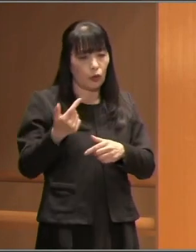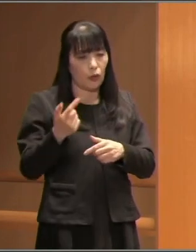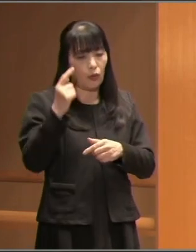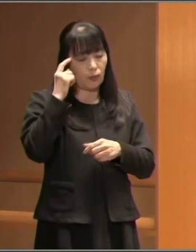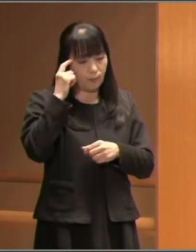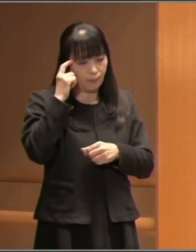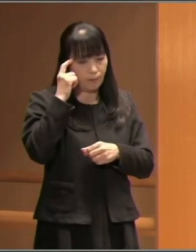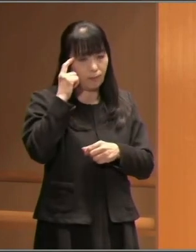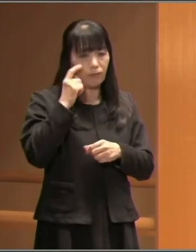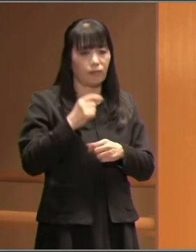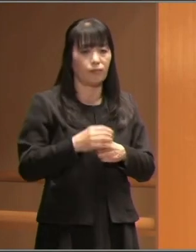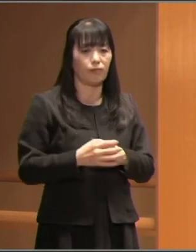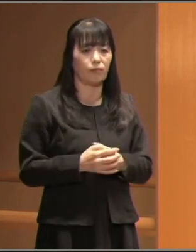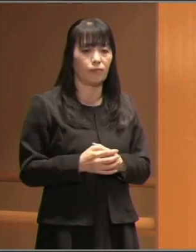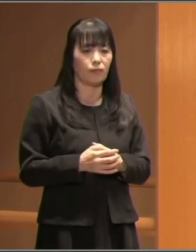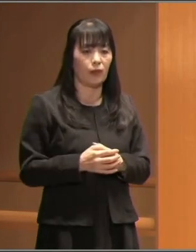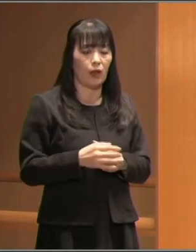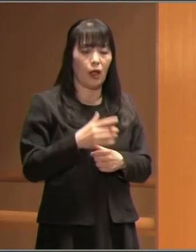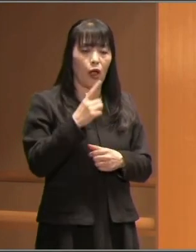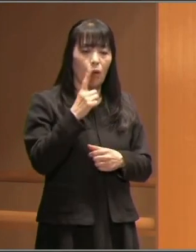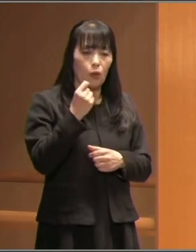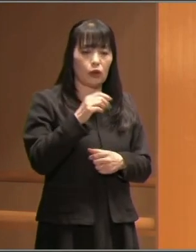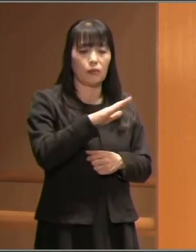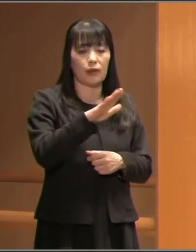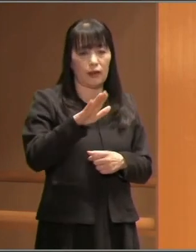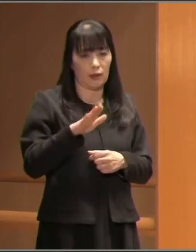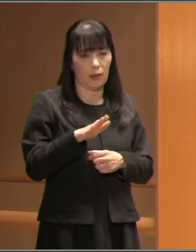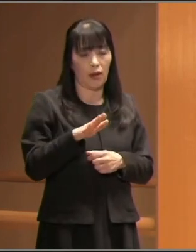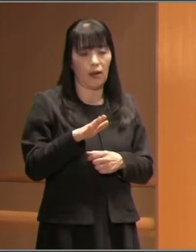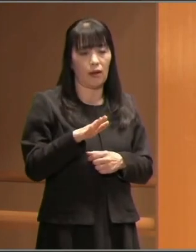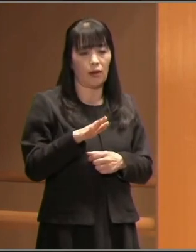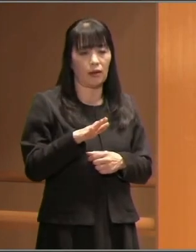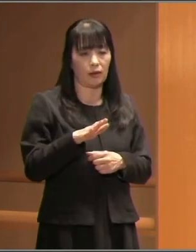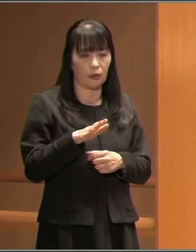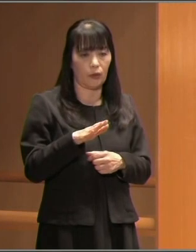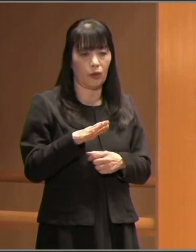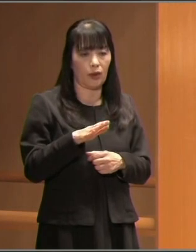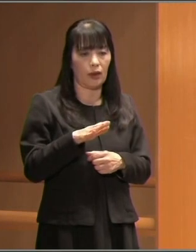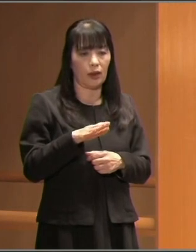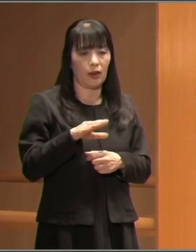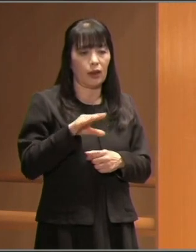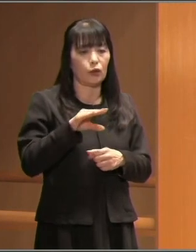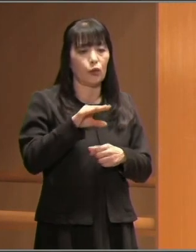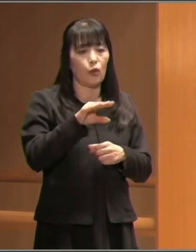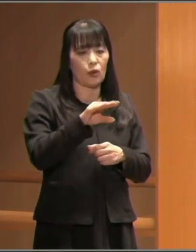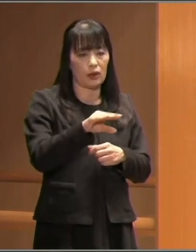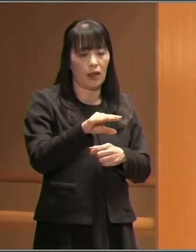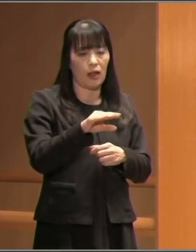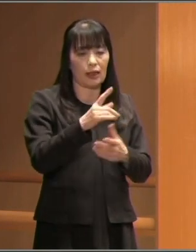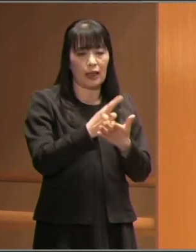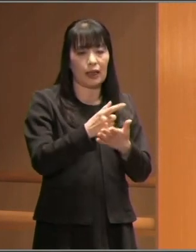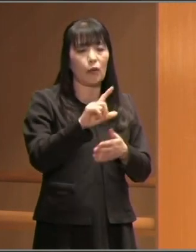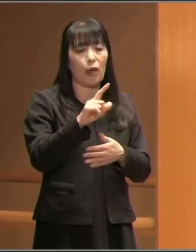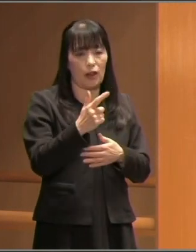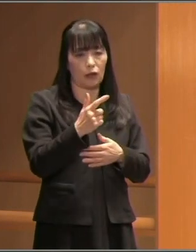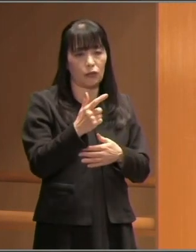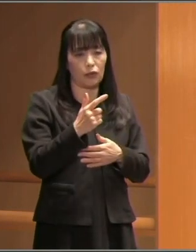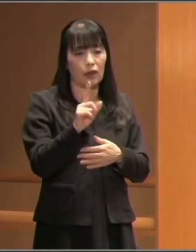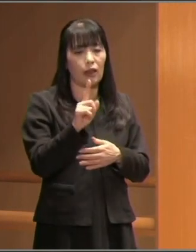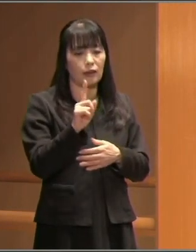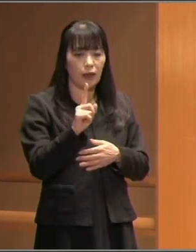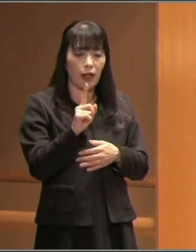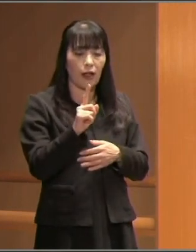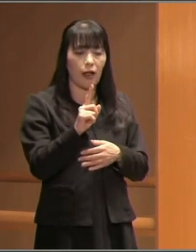So in this way, we are making the trials and errors every day. Well, if